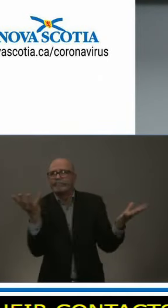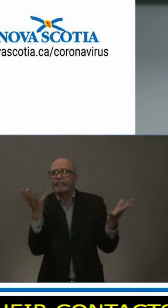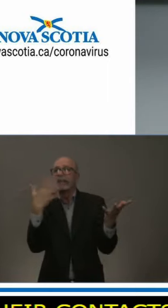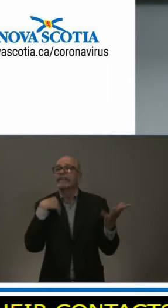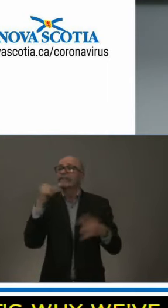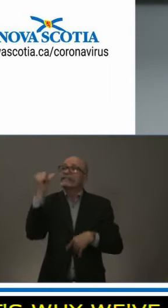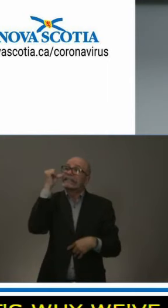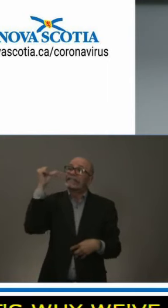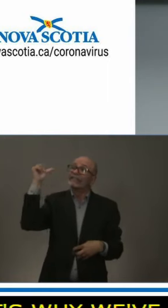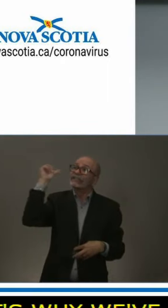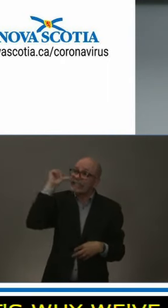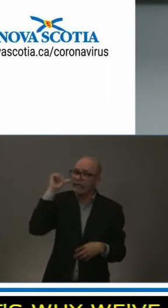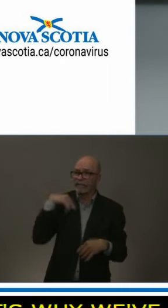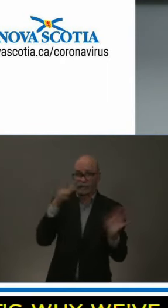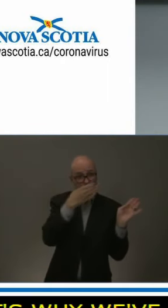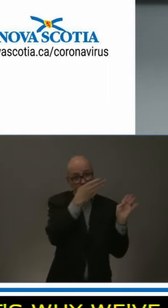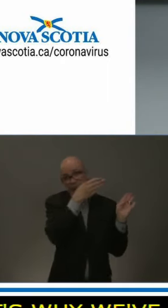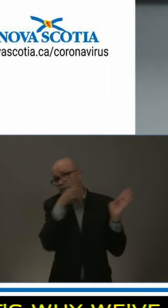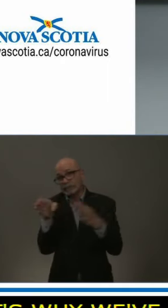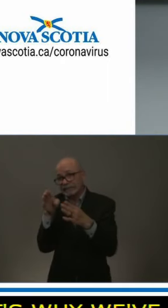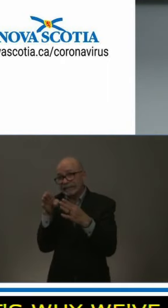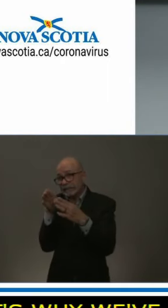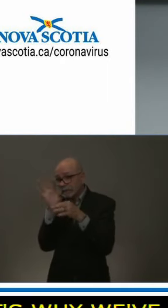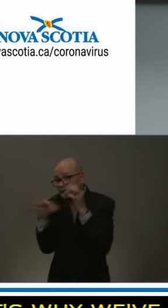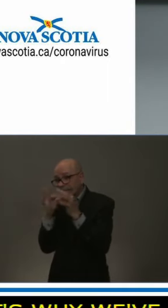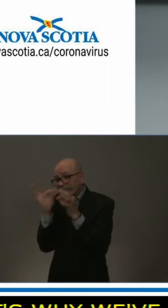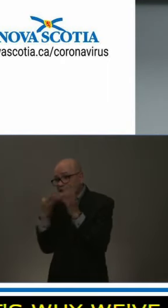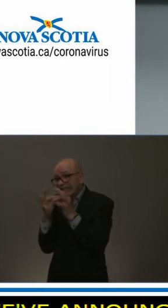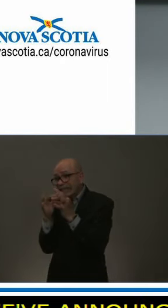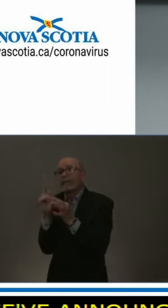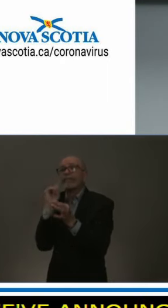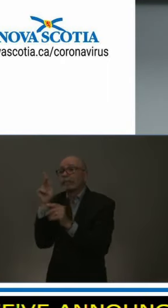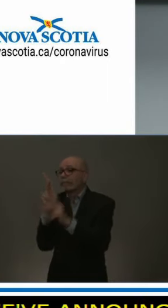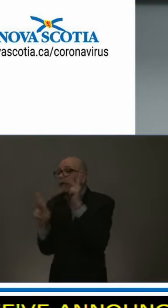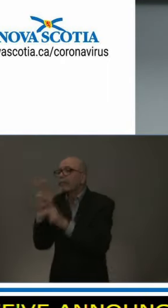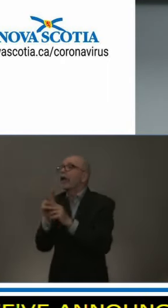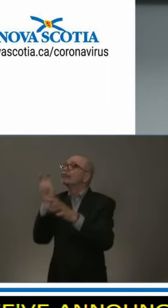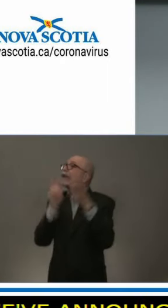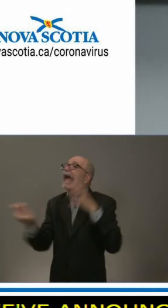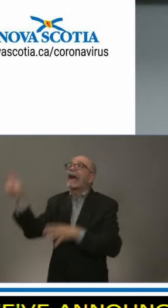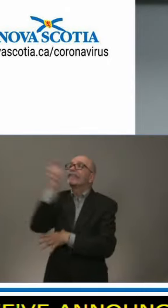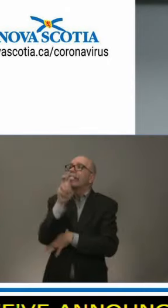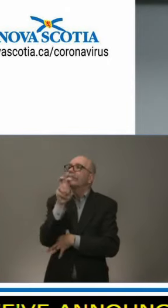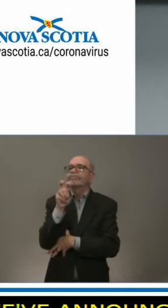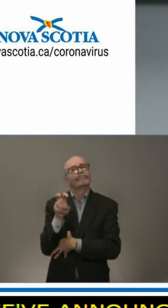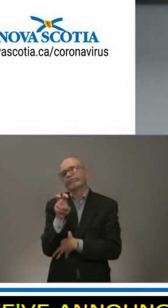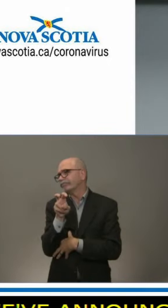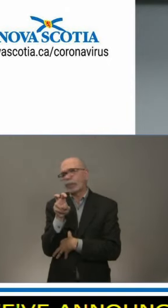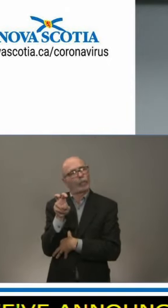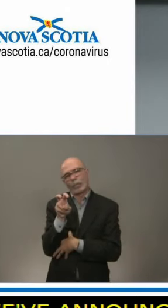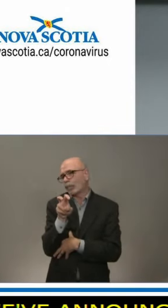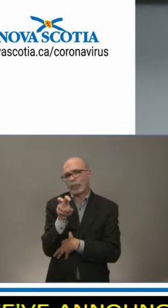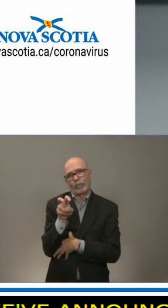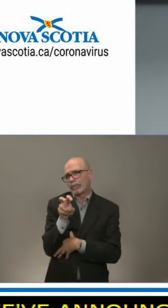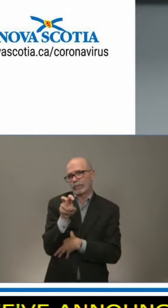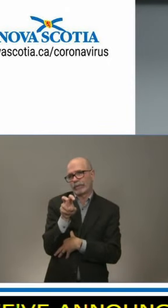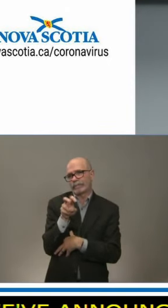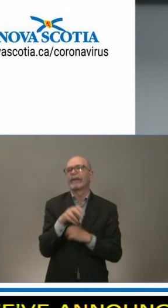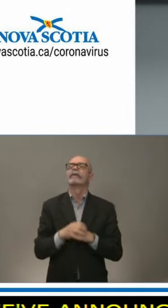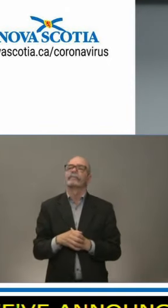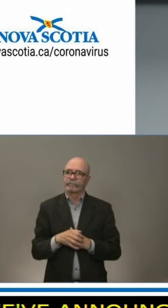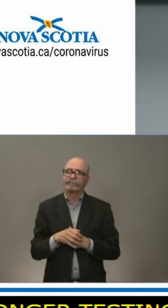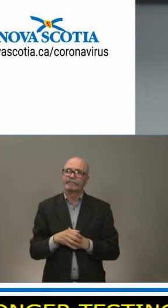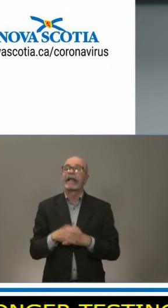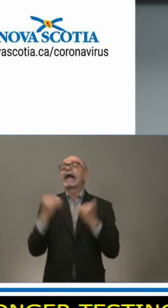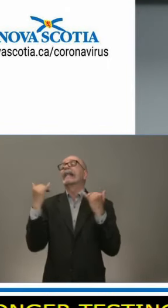testing people just based on travel. In fact, we removed travel as a criteria because we know that we have